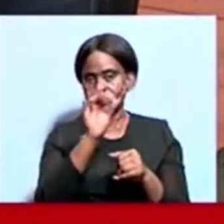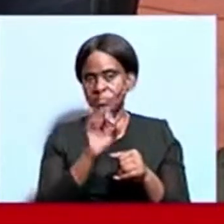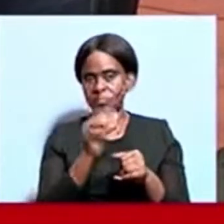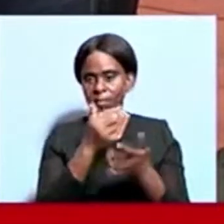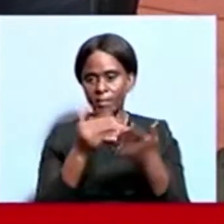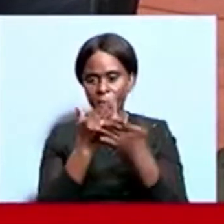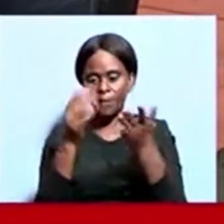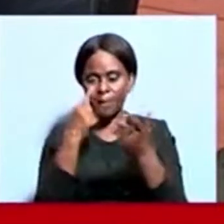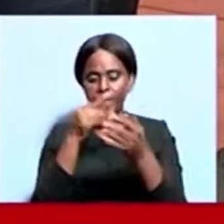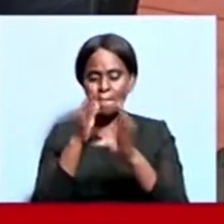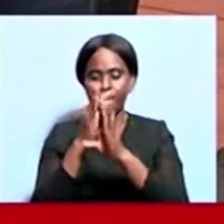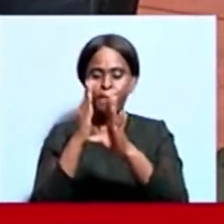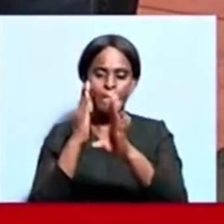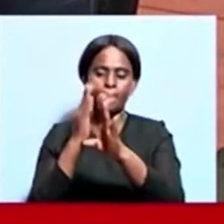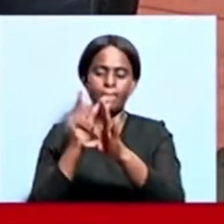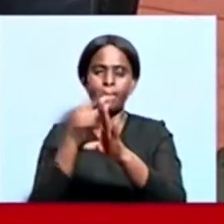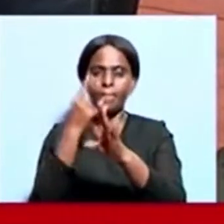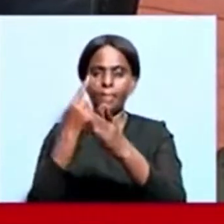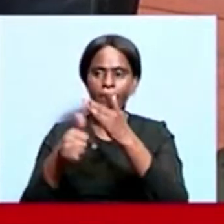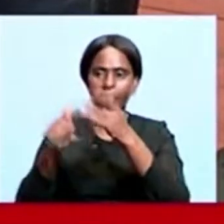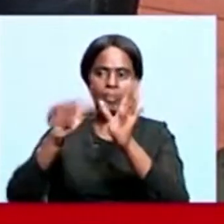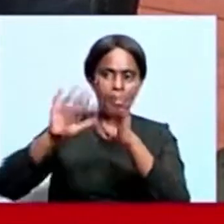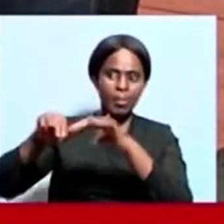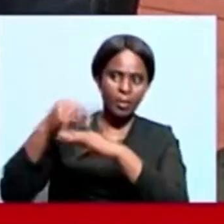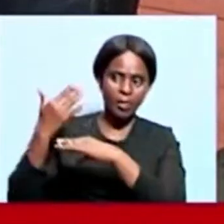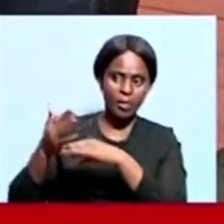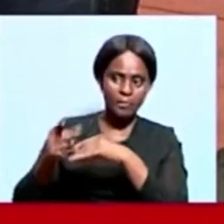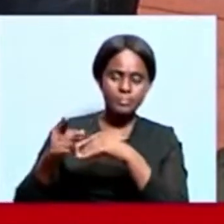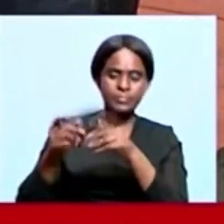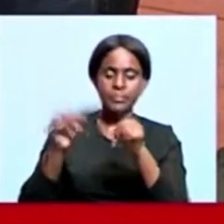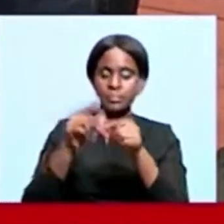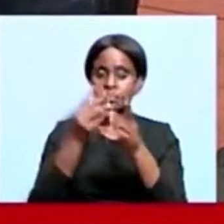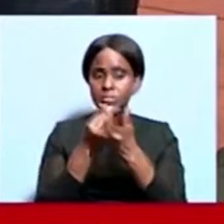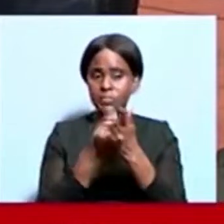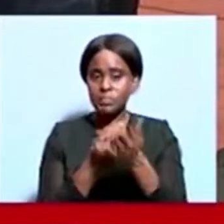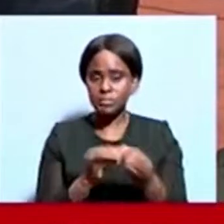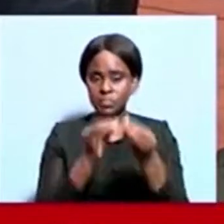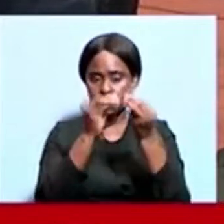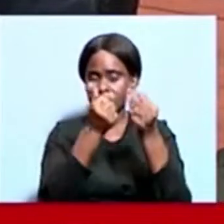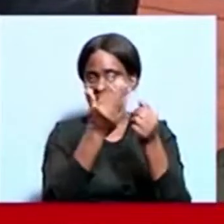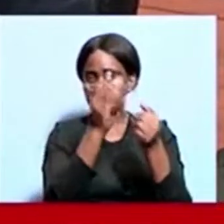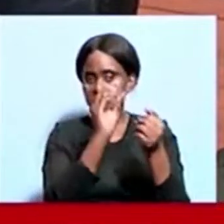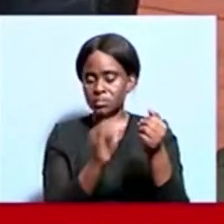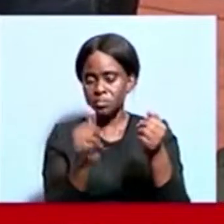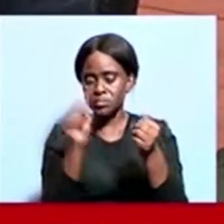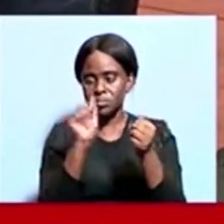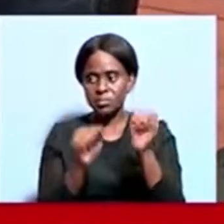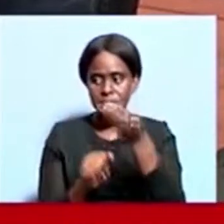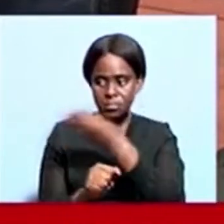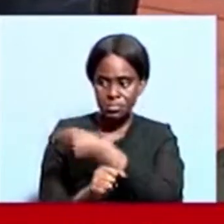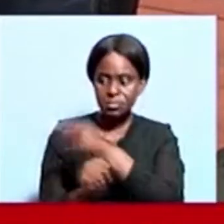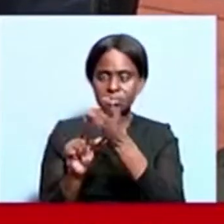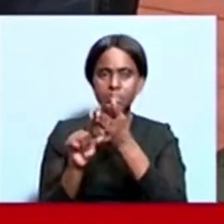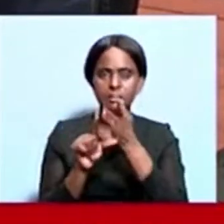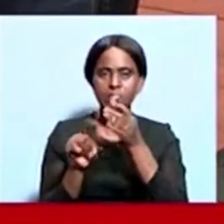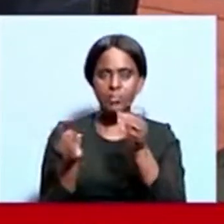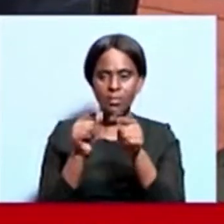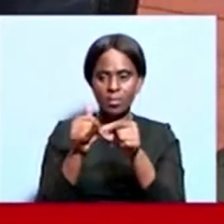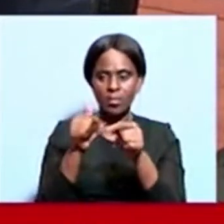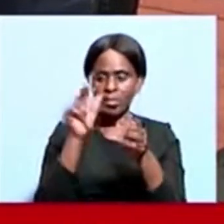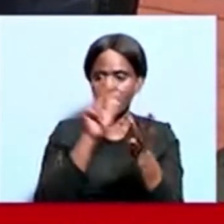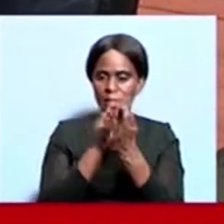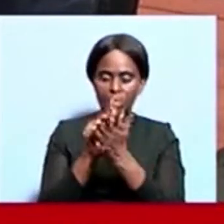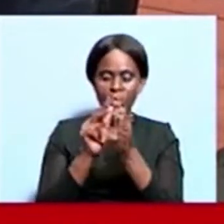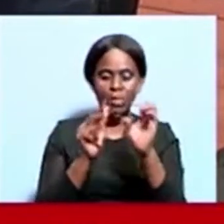someone on the queue who was left out, when they accrues even at 15%, you can give that loan. As long as it's approved